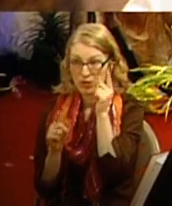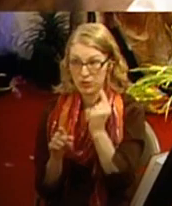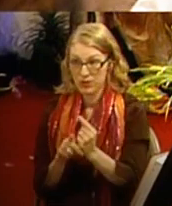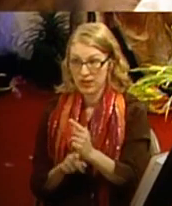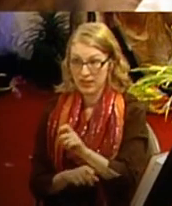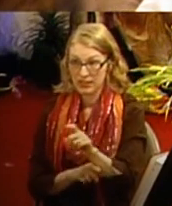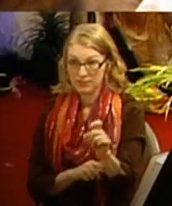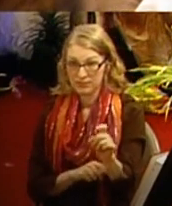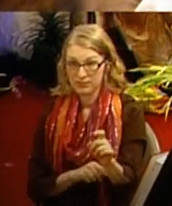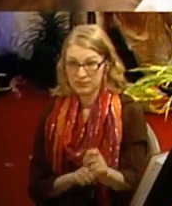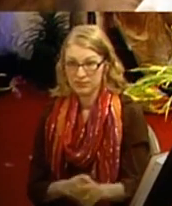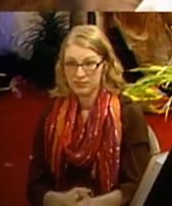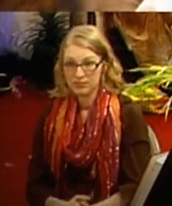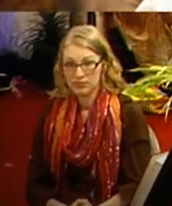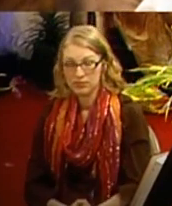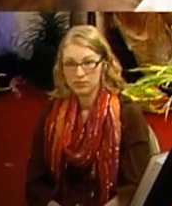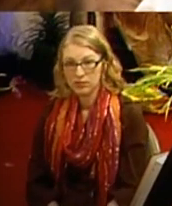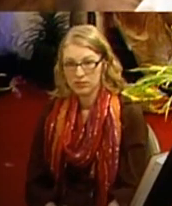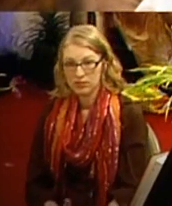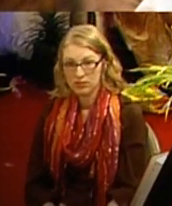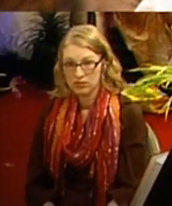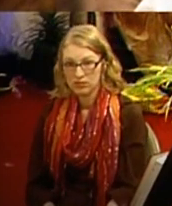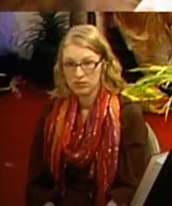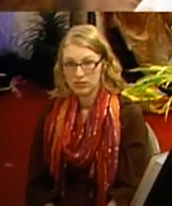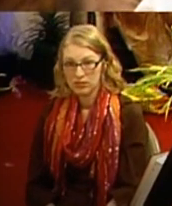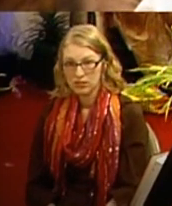It's a real eye-opener.